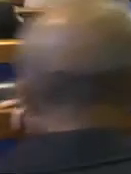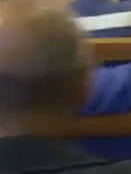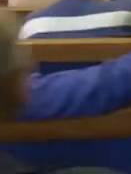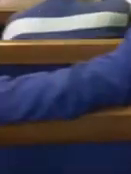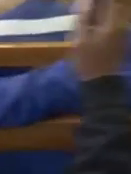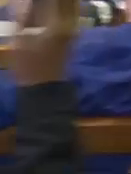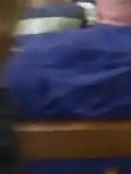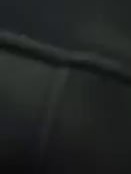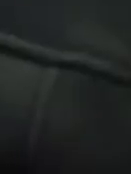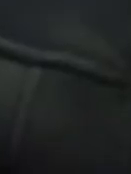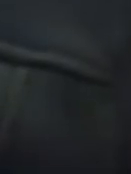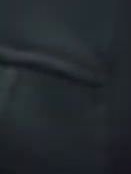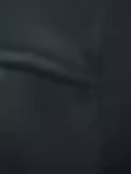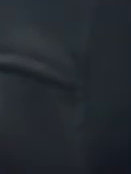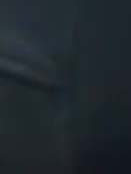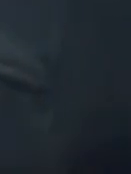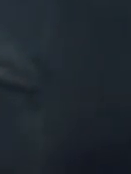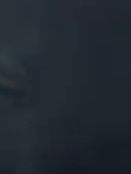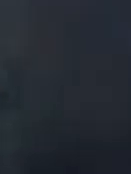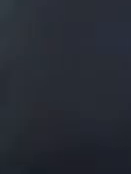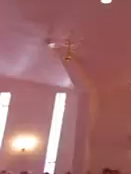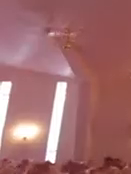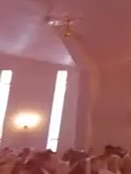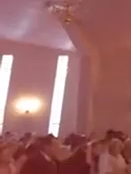Let God's Word strengthen your heart.